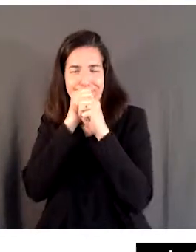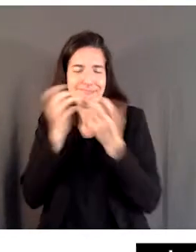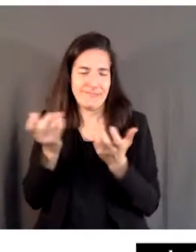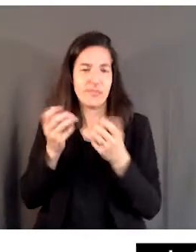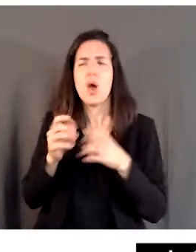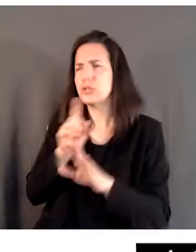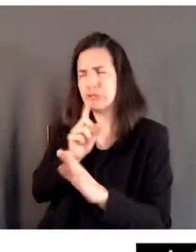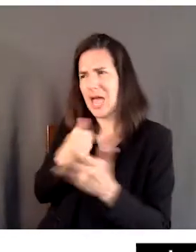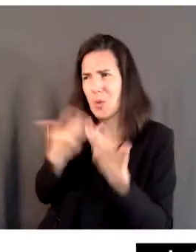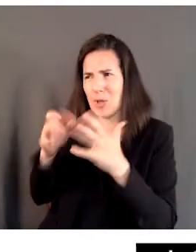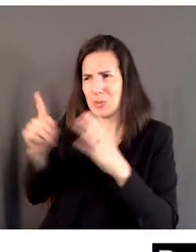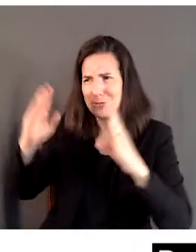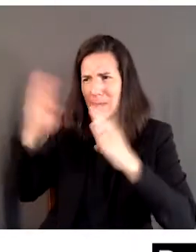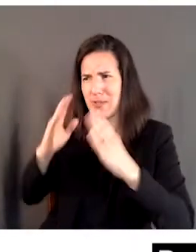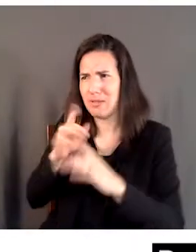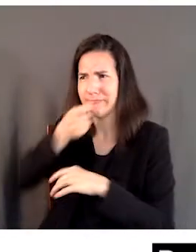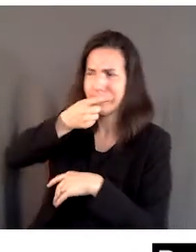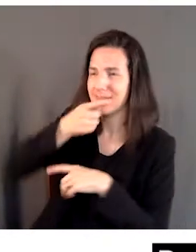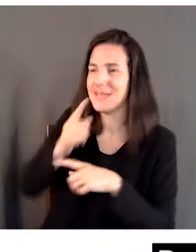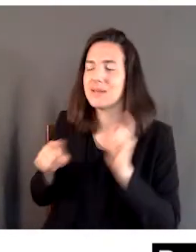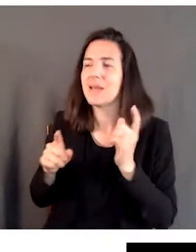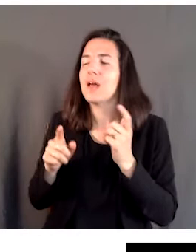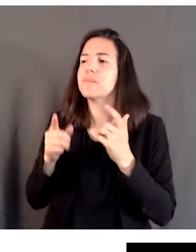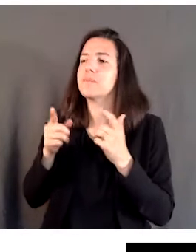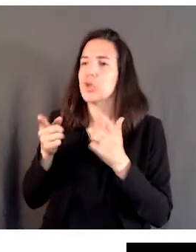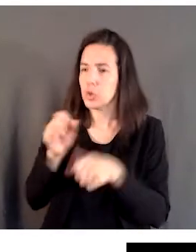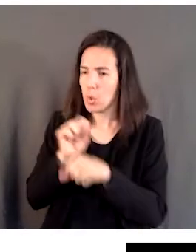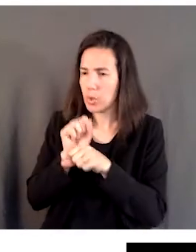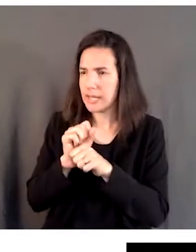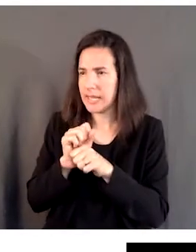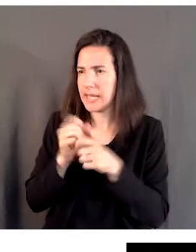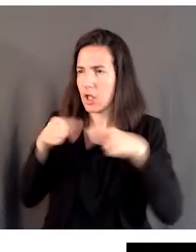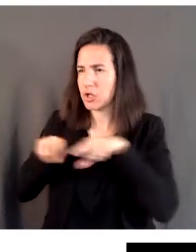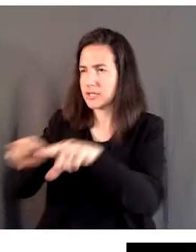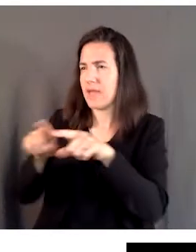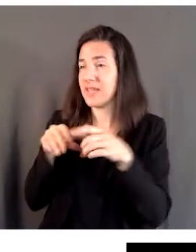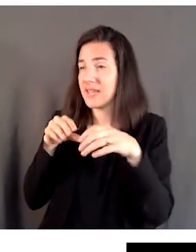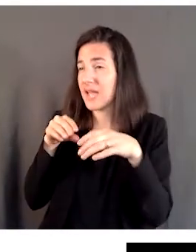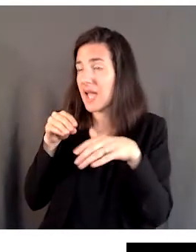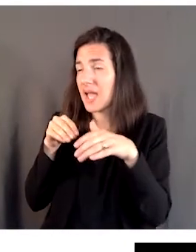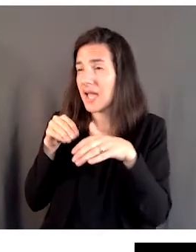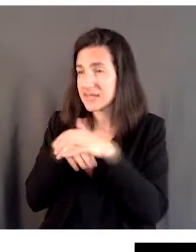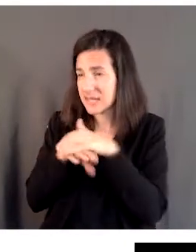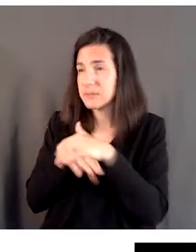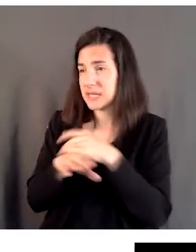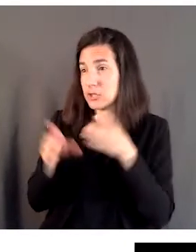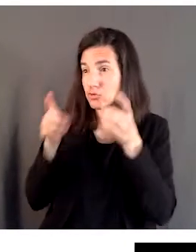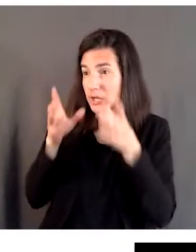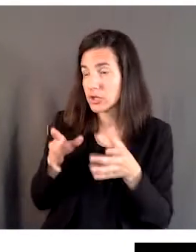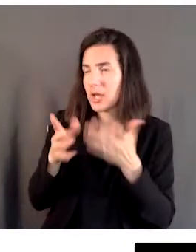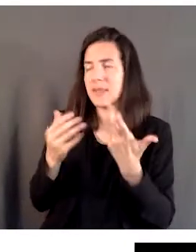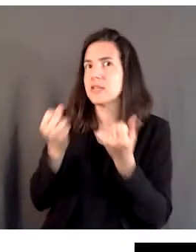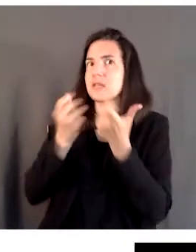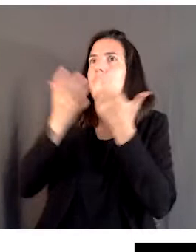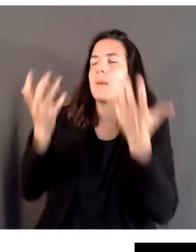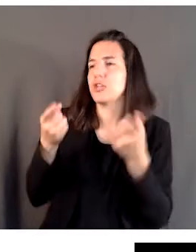it related to, and I won't get too deep or anything, but are you working alongside, obviously, the Accessibility Directorate? And because, I mean, there's been so much coming out of there